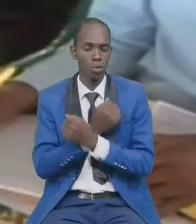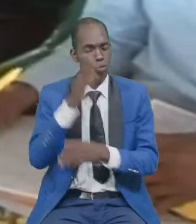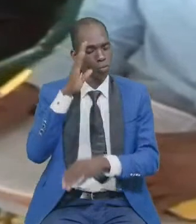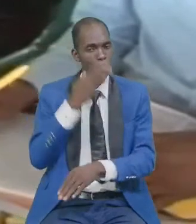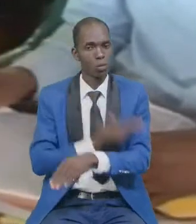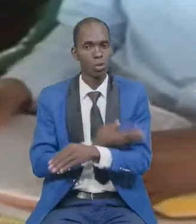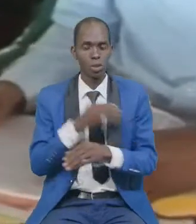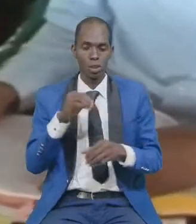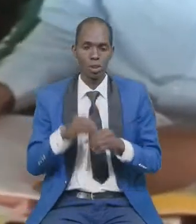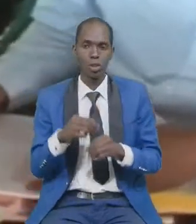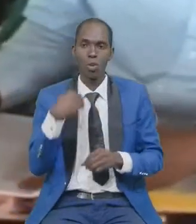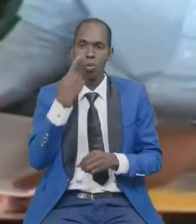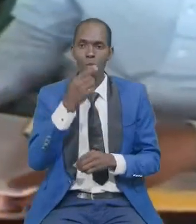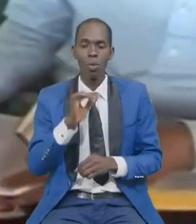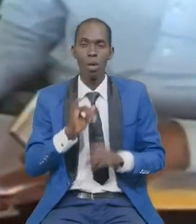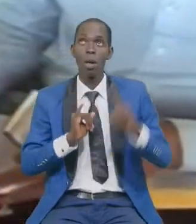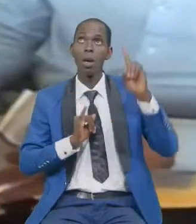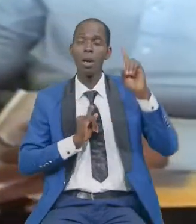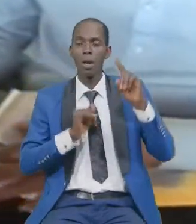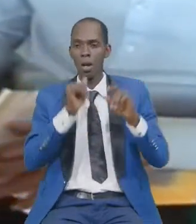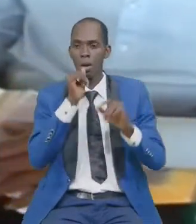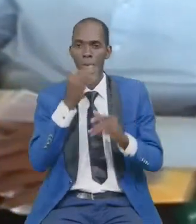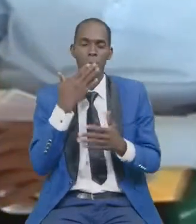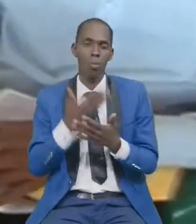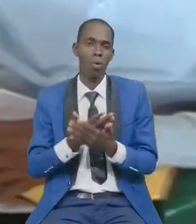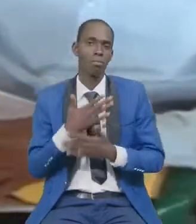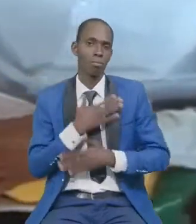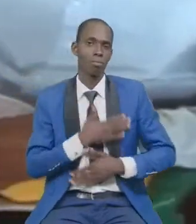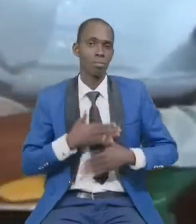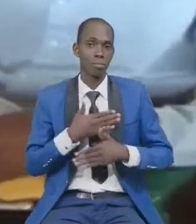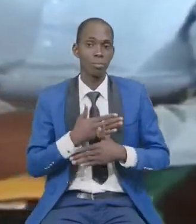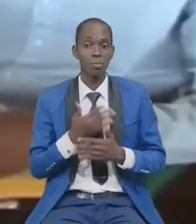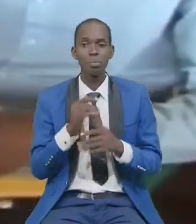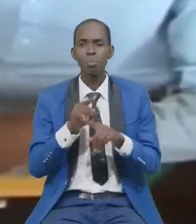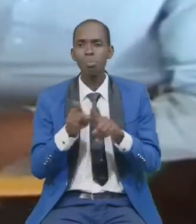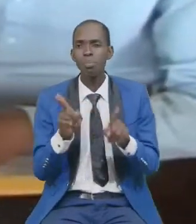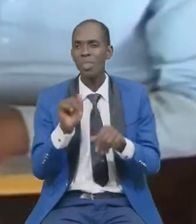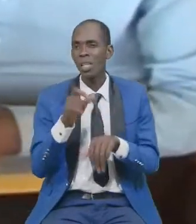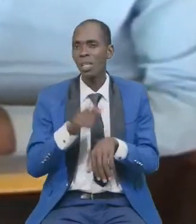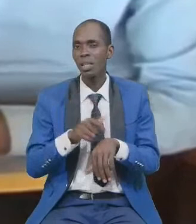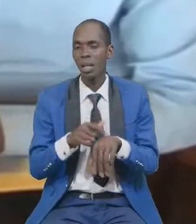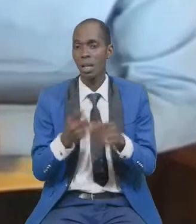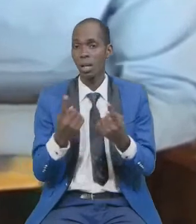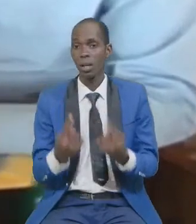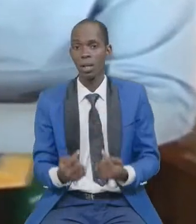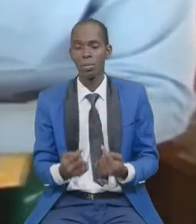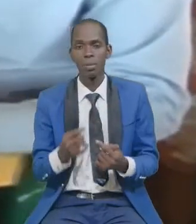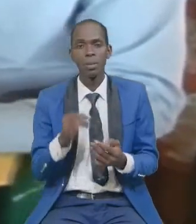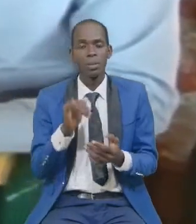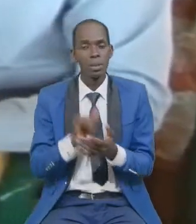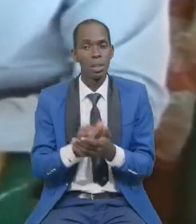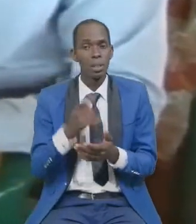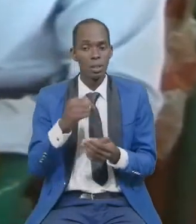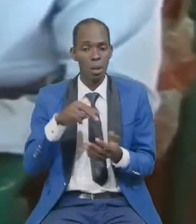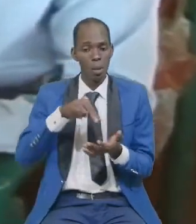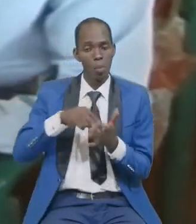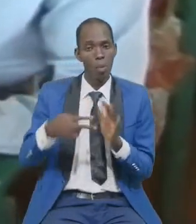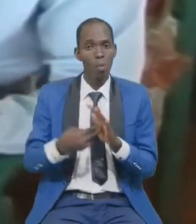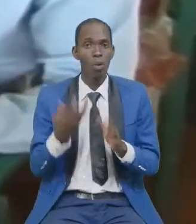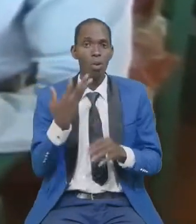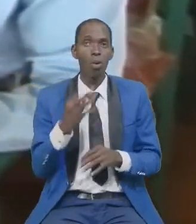pleased." But the time came that the purpose of his coming to this